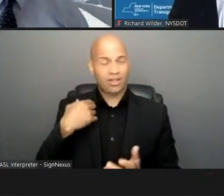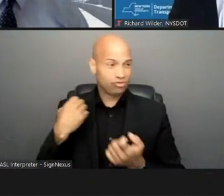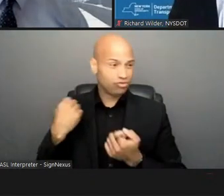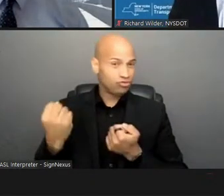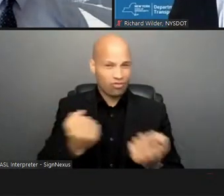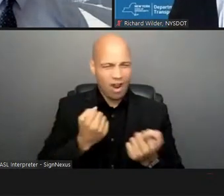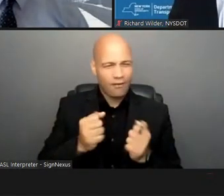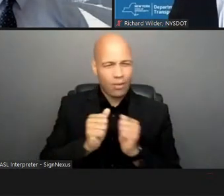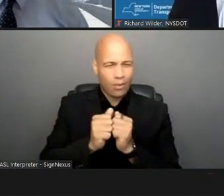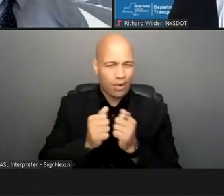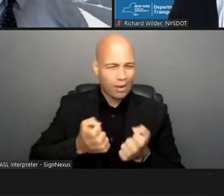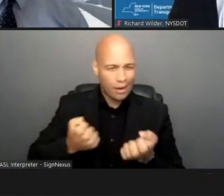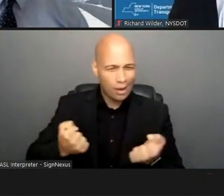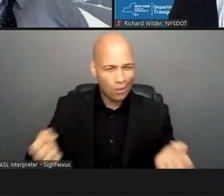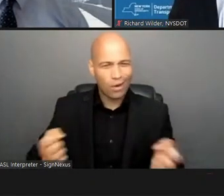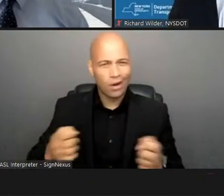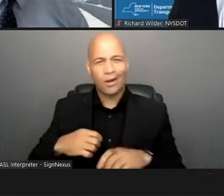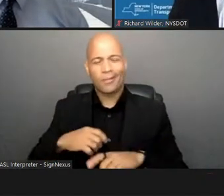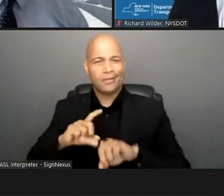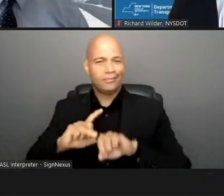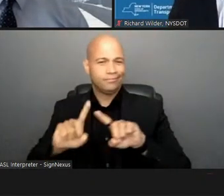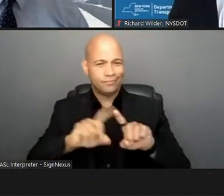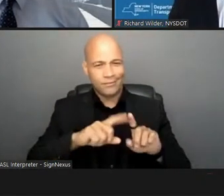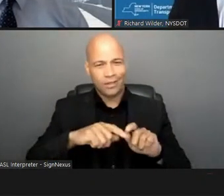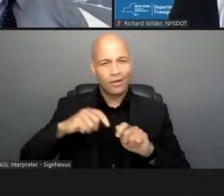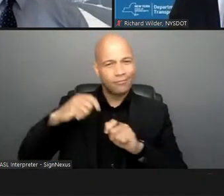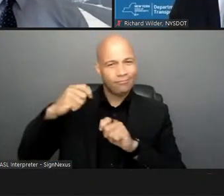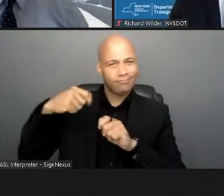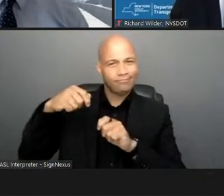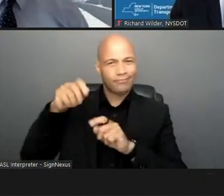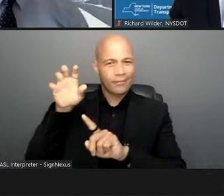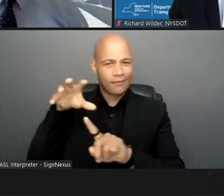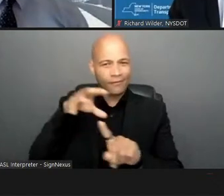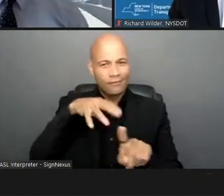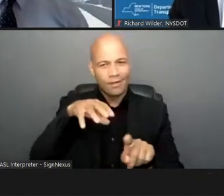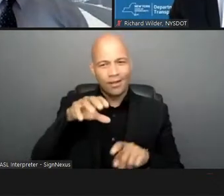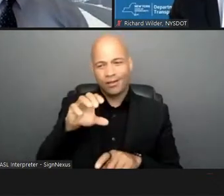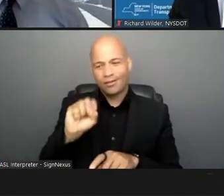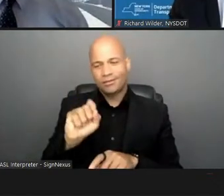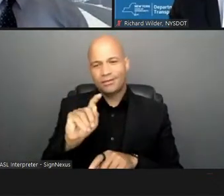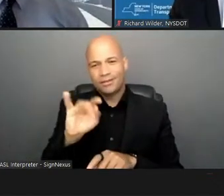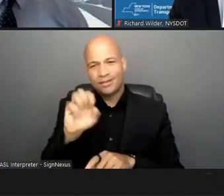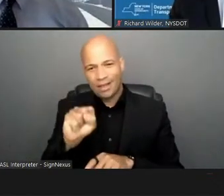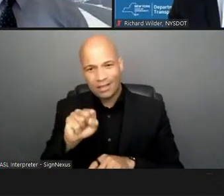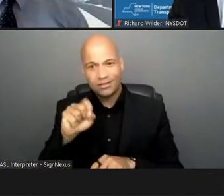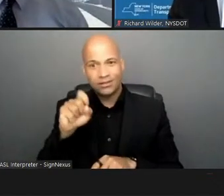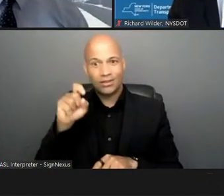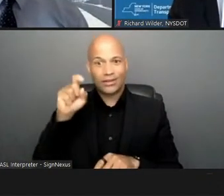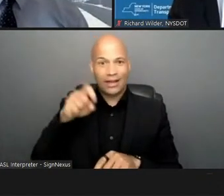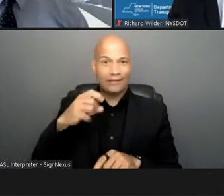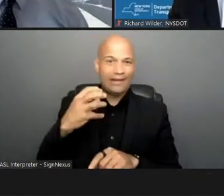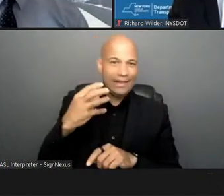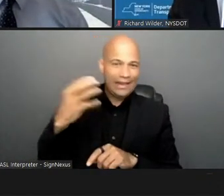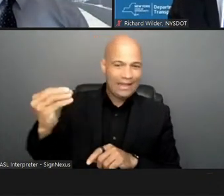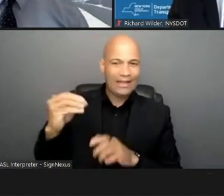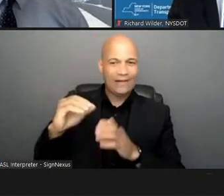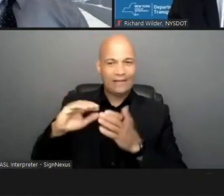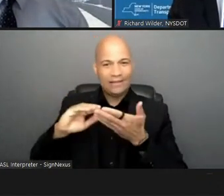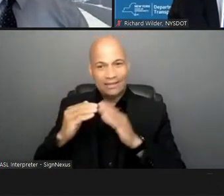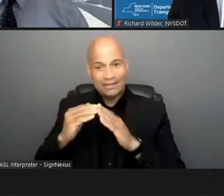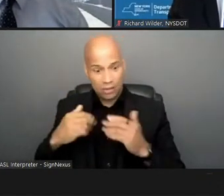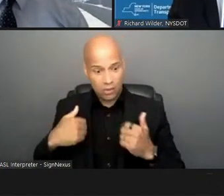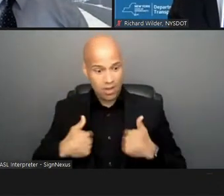equipment um to film sets again he leaves where he's he has to leave this leave the city